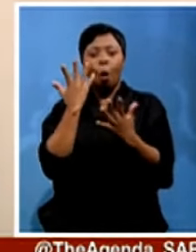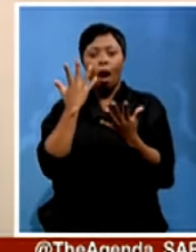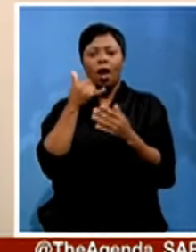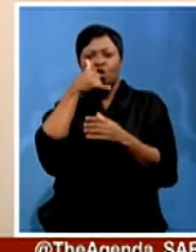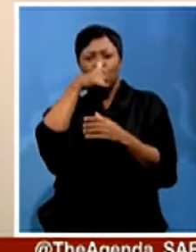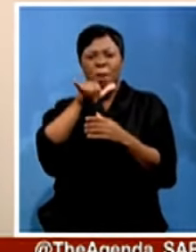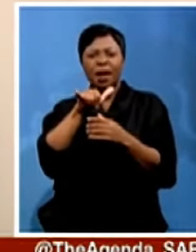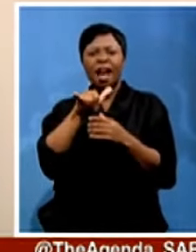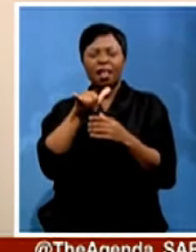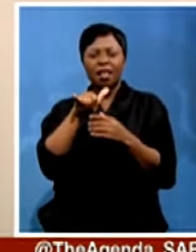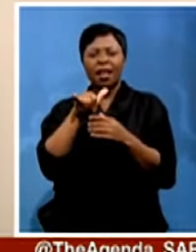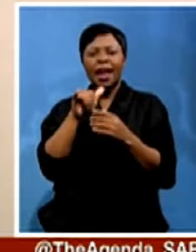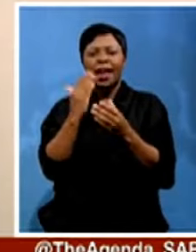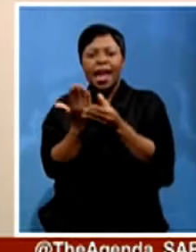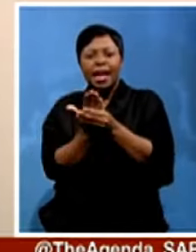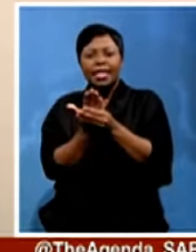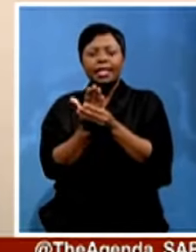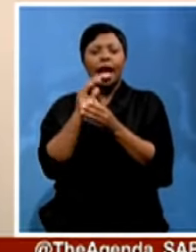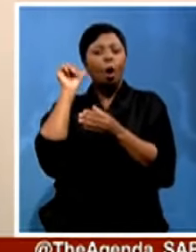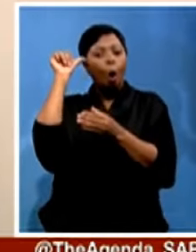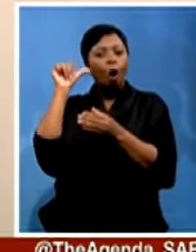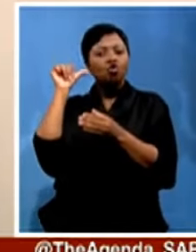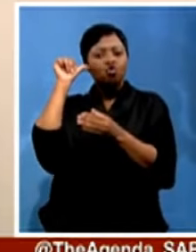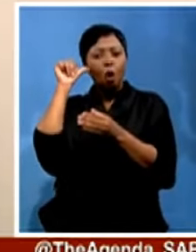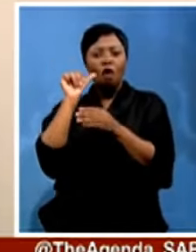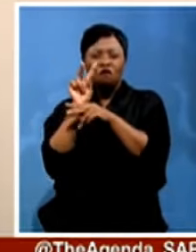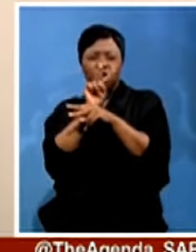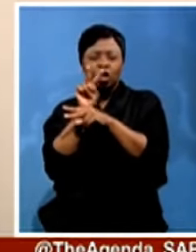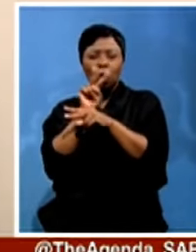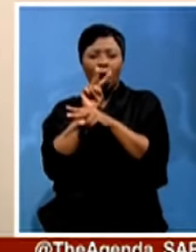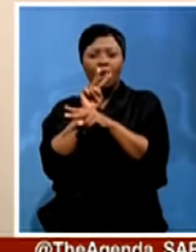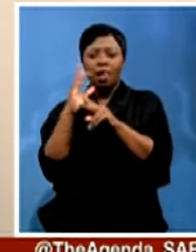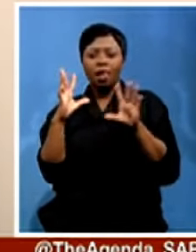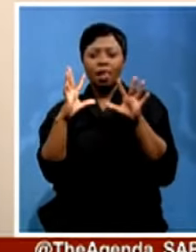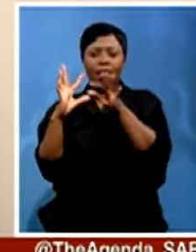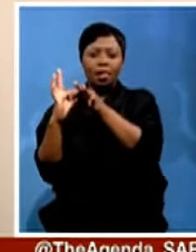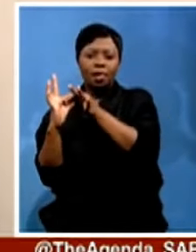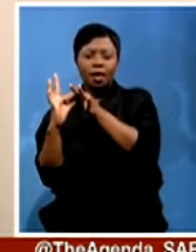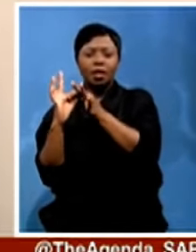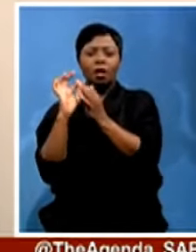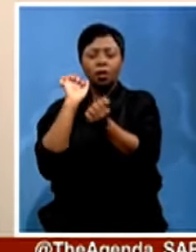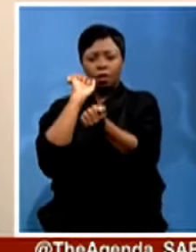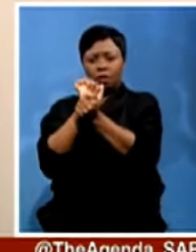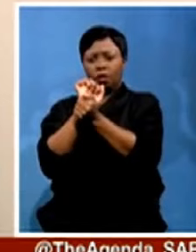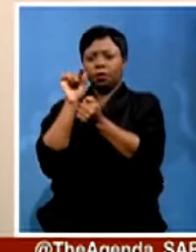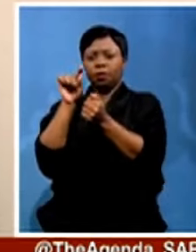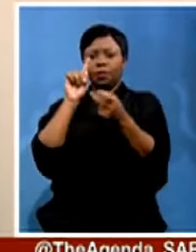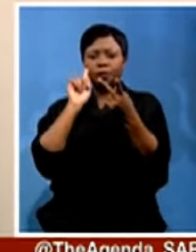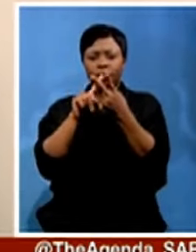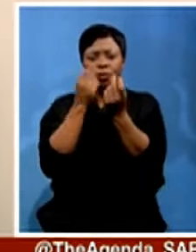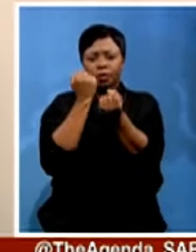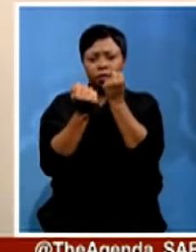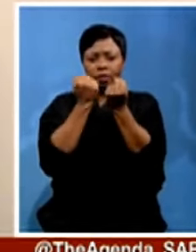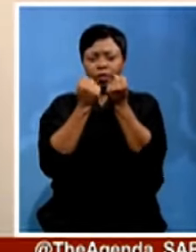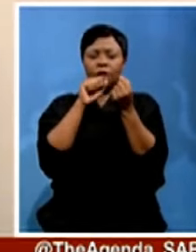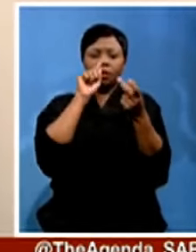audio-visual remand system, which provides a link between the prison facility and the courtroom so that the criminal case can proceed